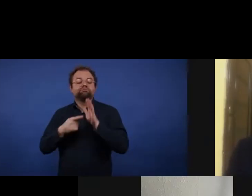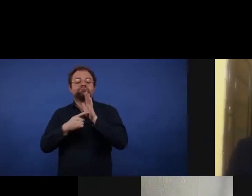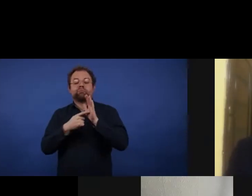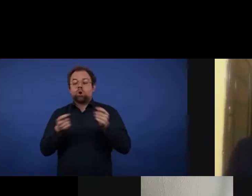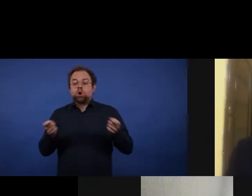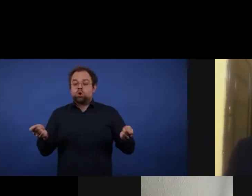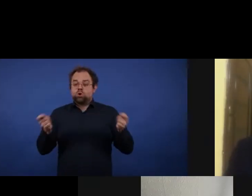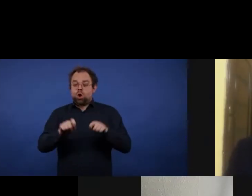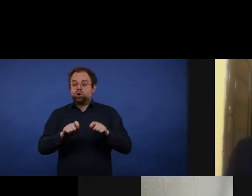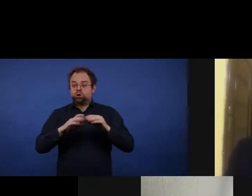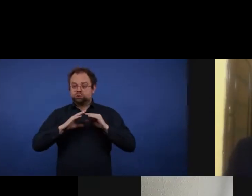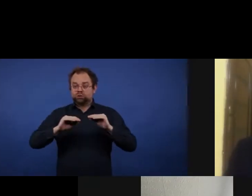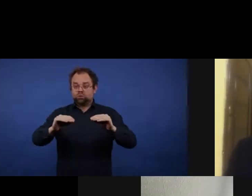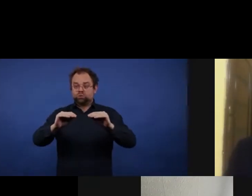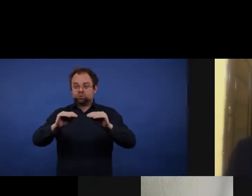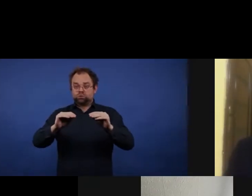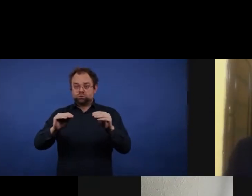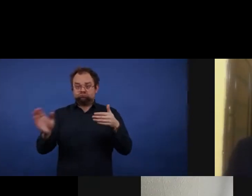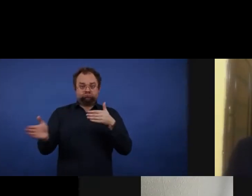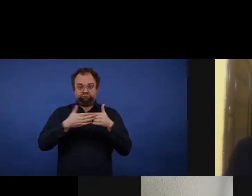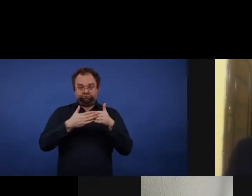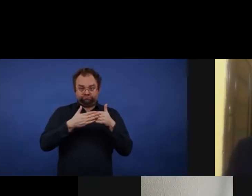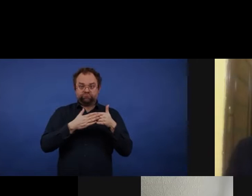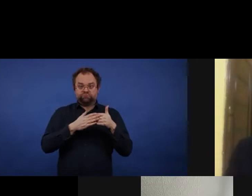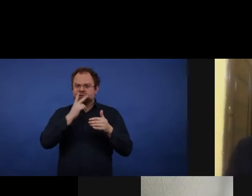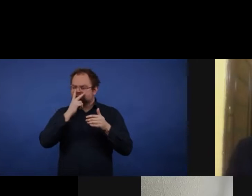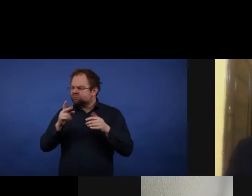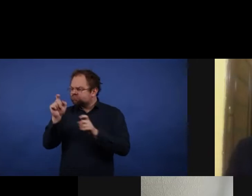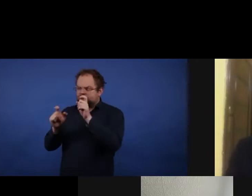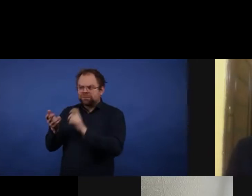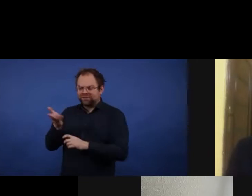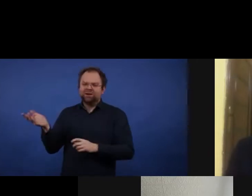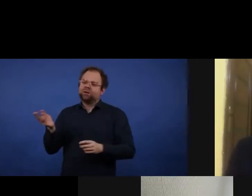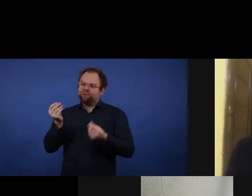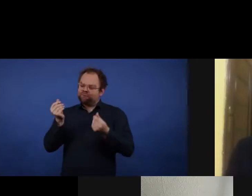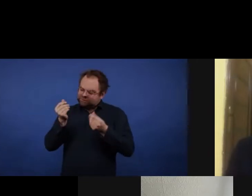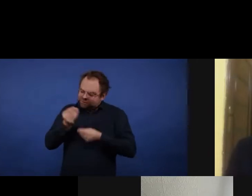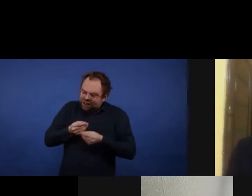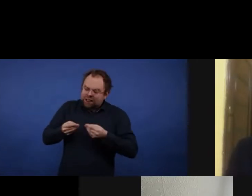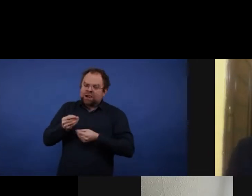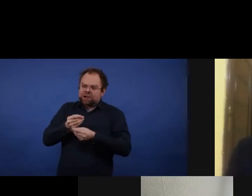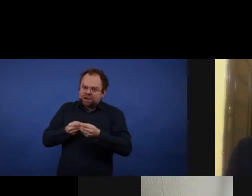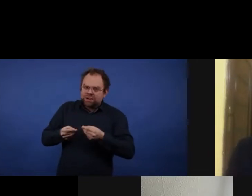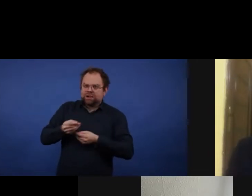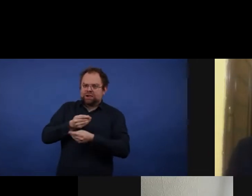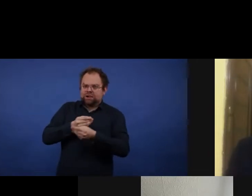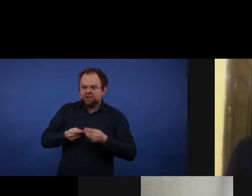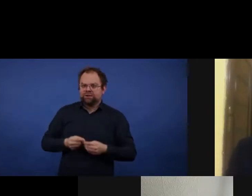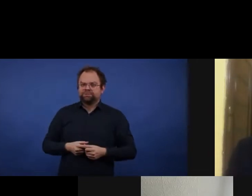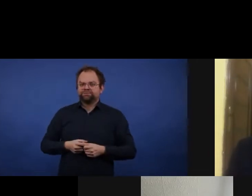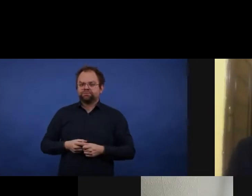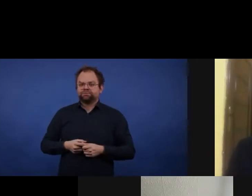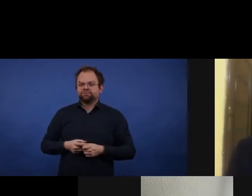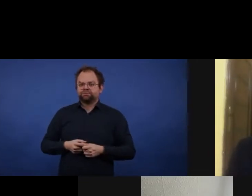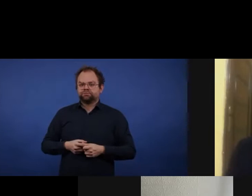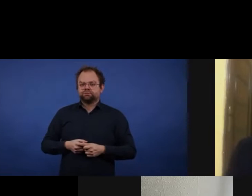suffered, especially certain categories like women, for example. But other marginalized groups include people with disability who are more